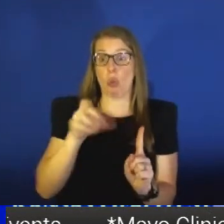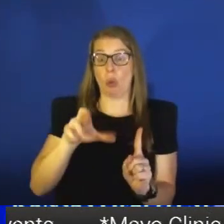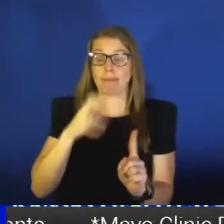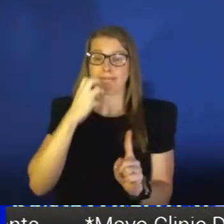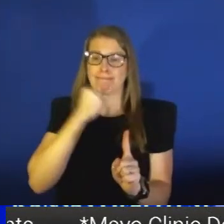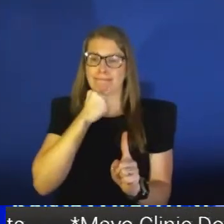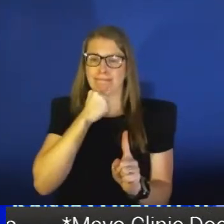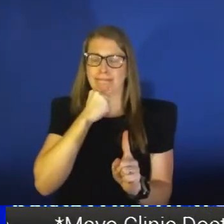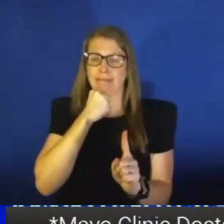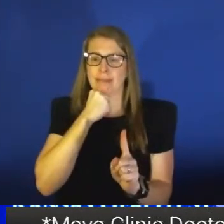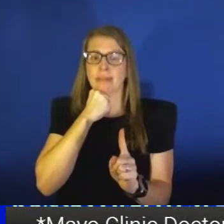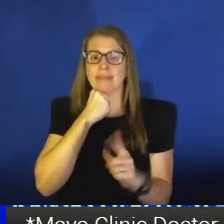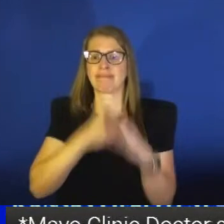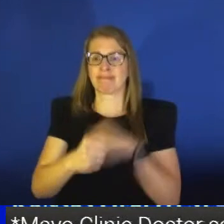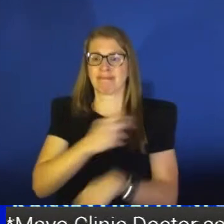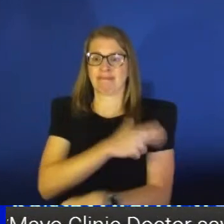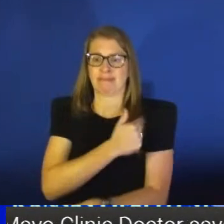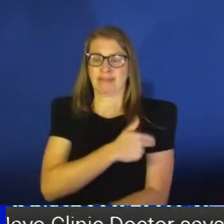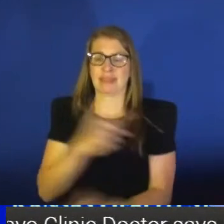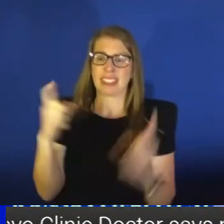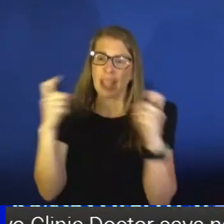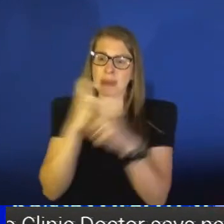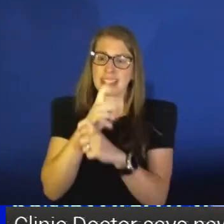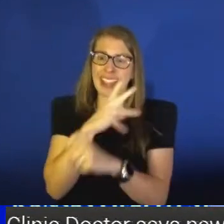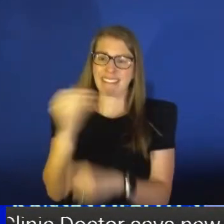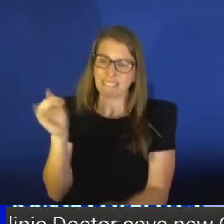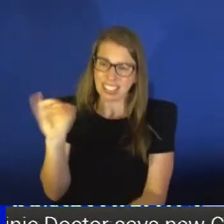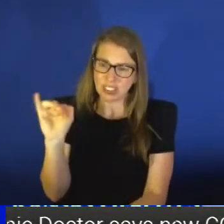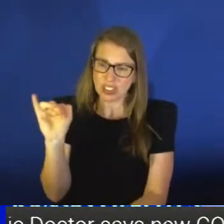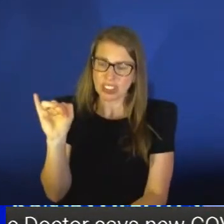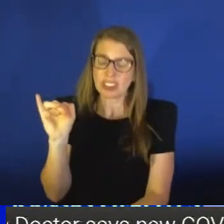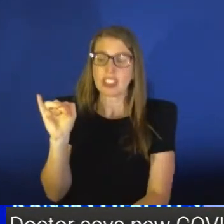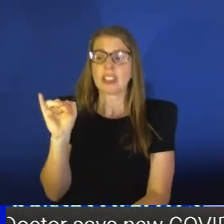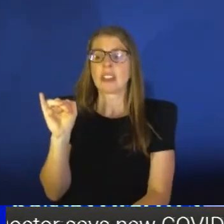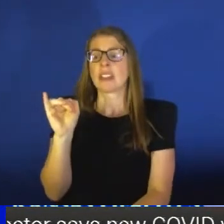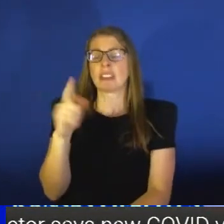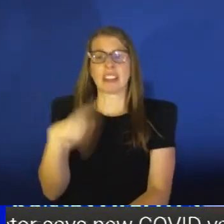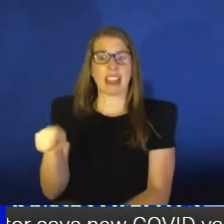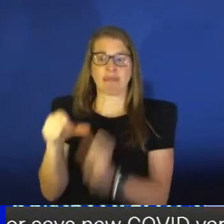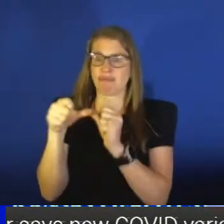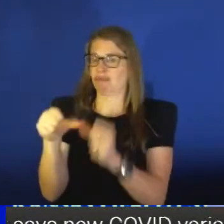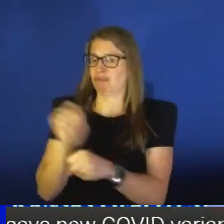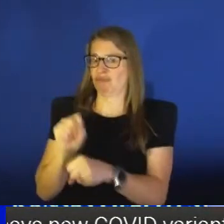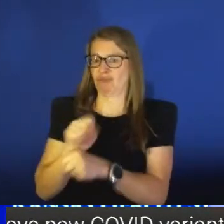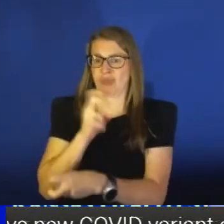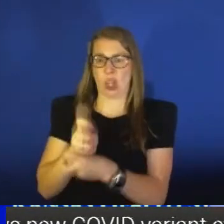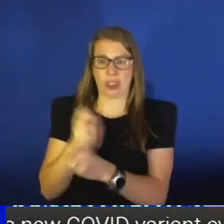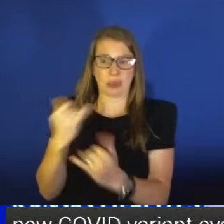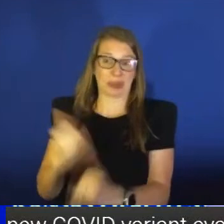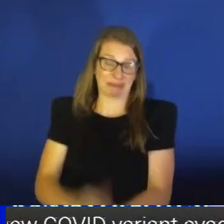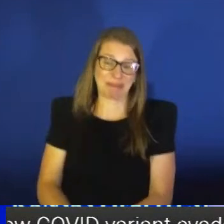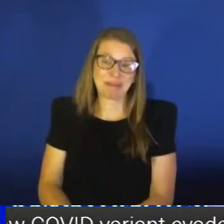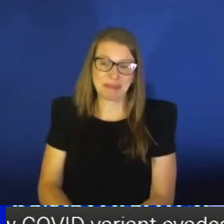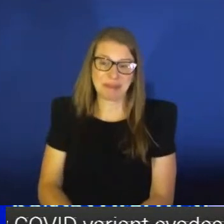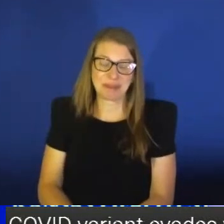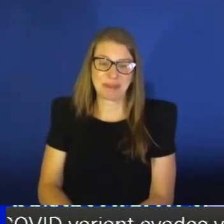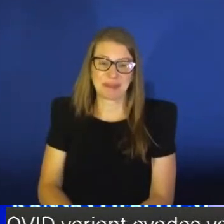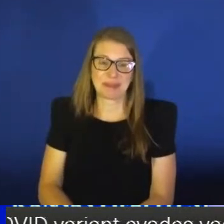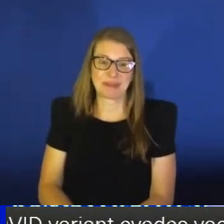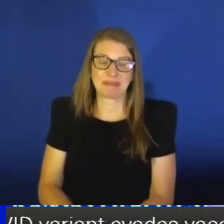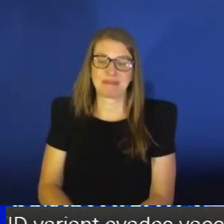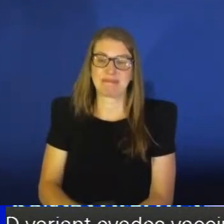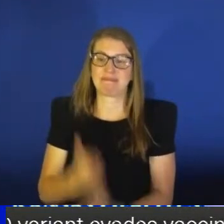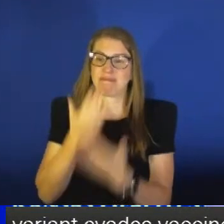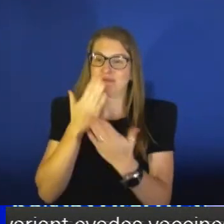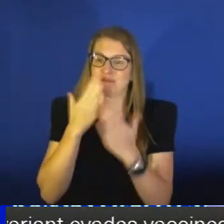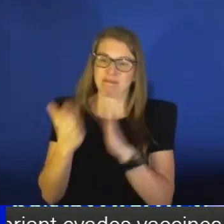getting hospital complications and infections. They continue to do that today nonstop, and so I just want to give a shout out and appreciation